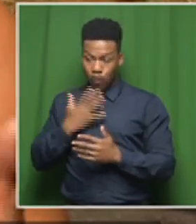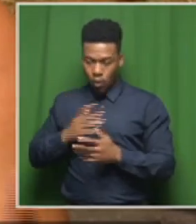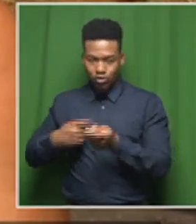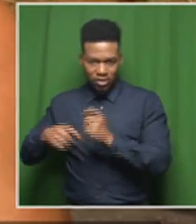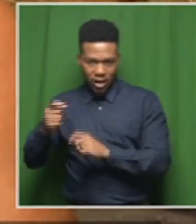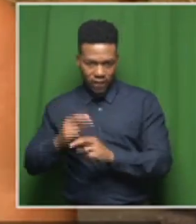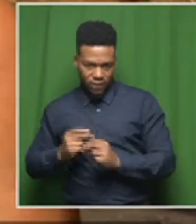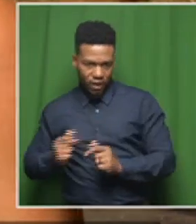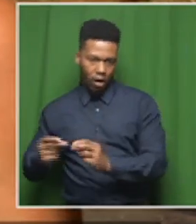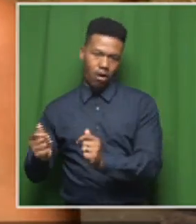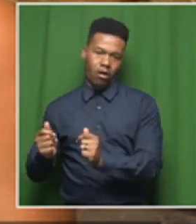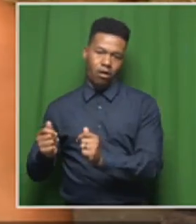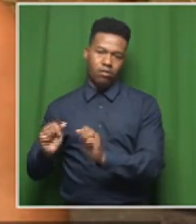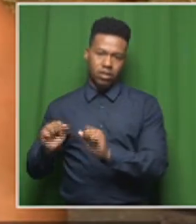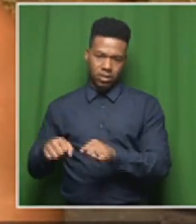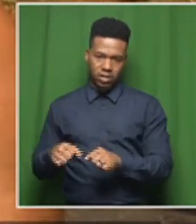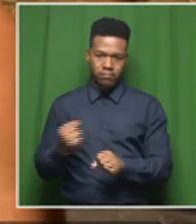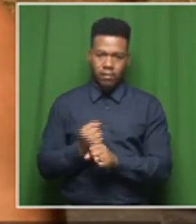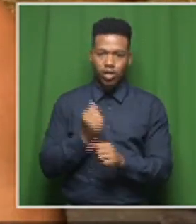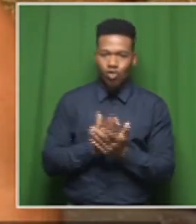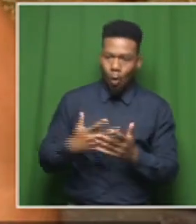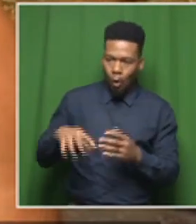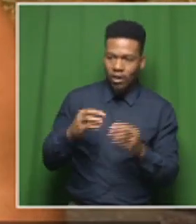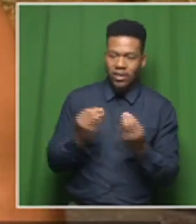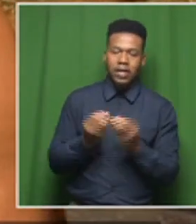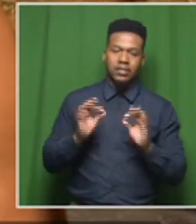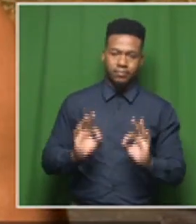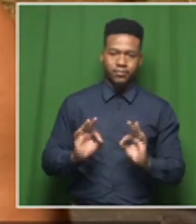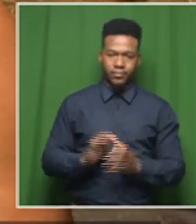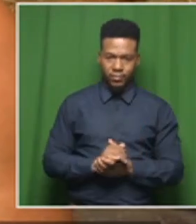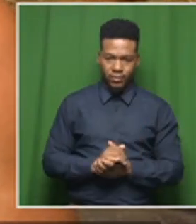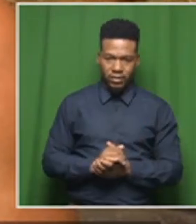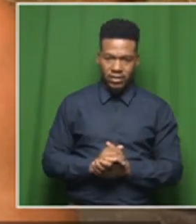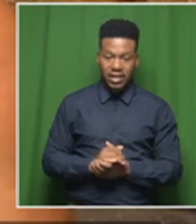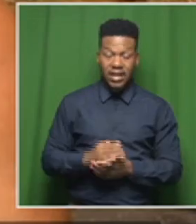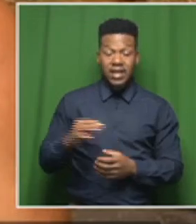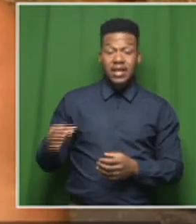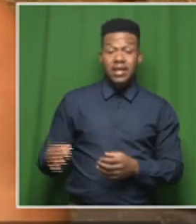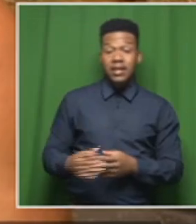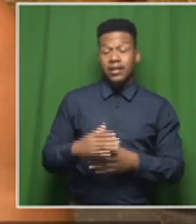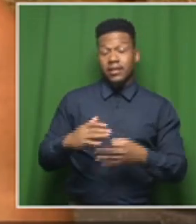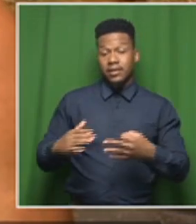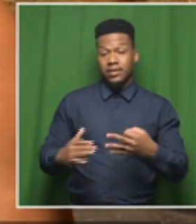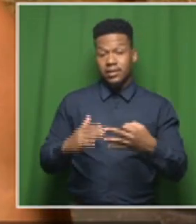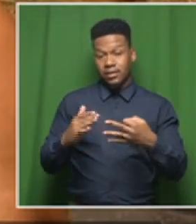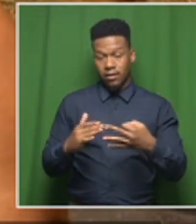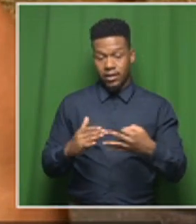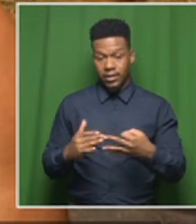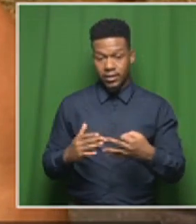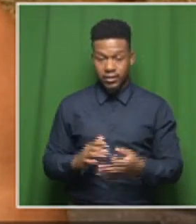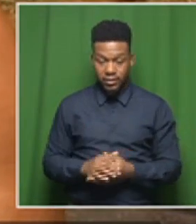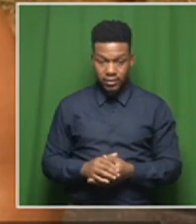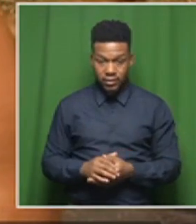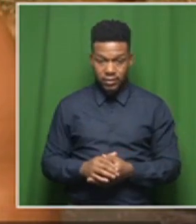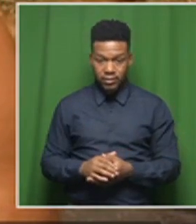fast, ensure that that is in order. Then thirdly is, do you actually,